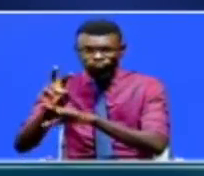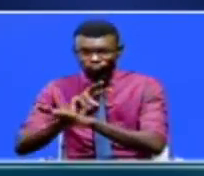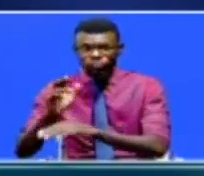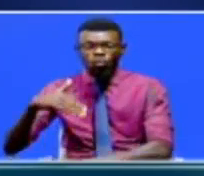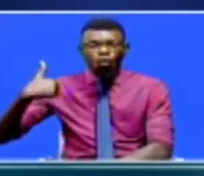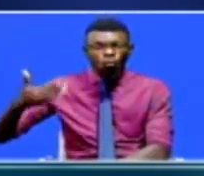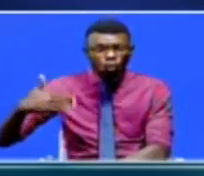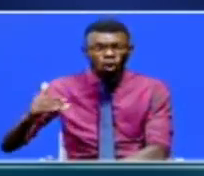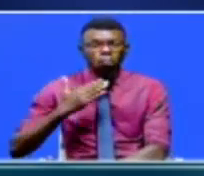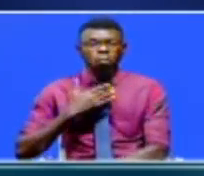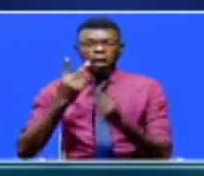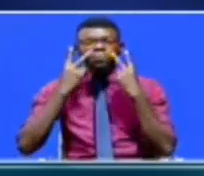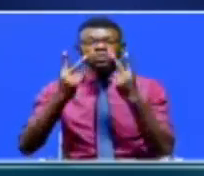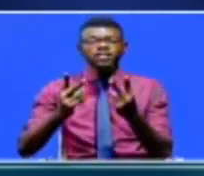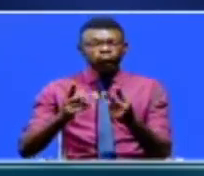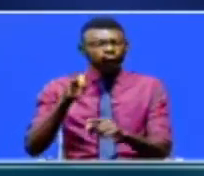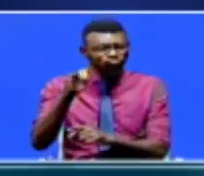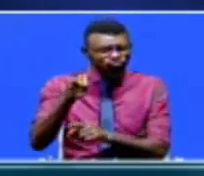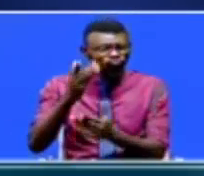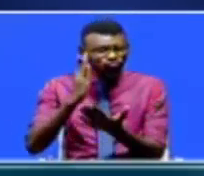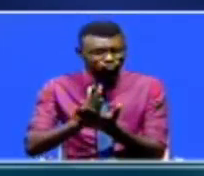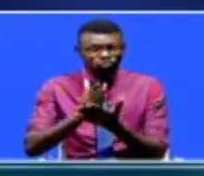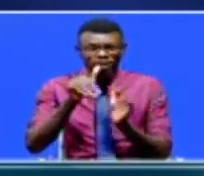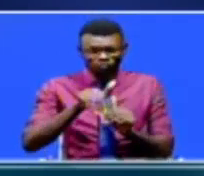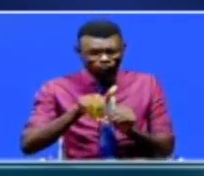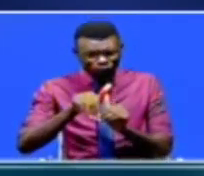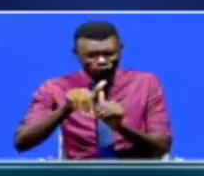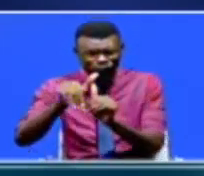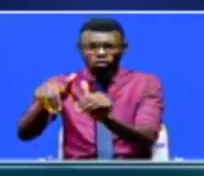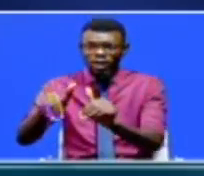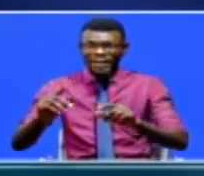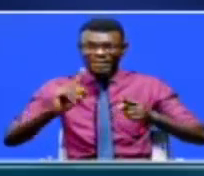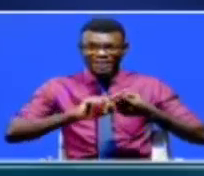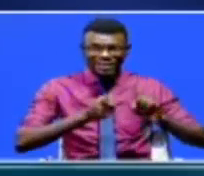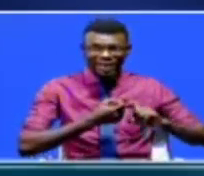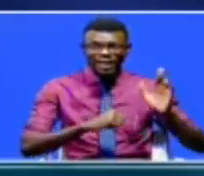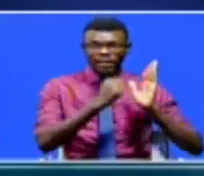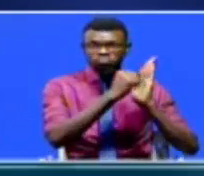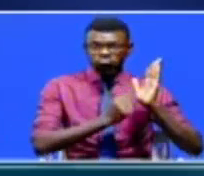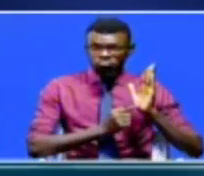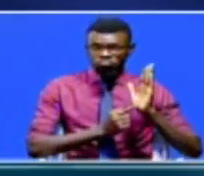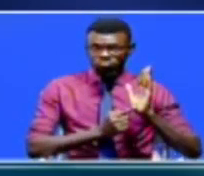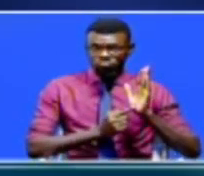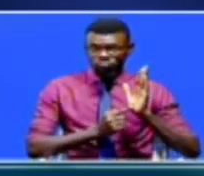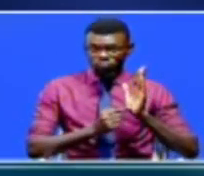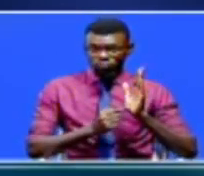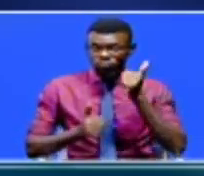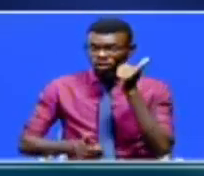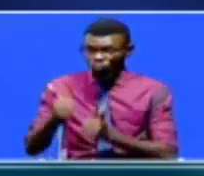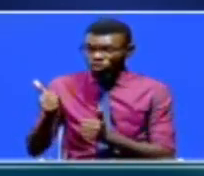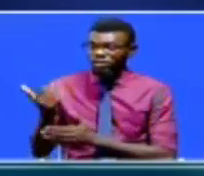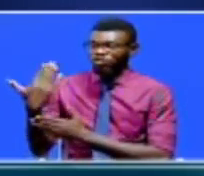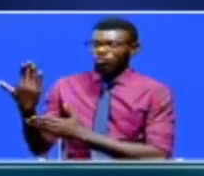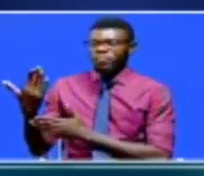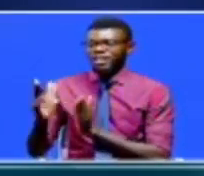to ensure that you comply to the standards and guidelines as issued in the